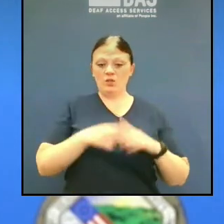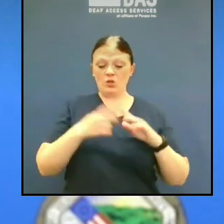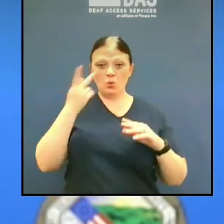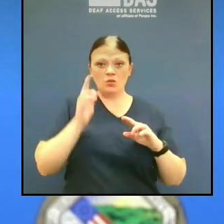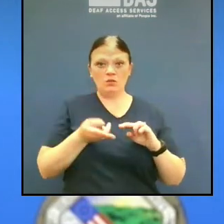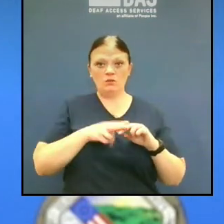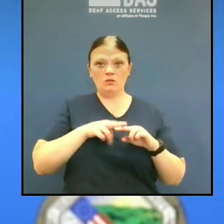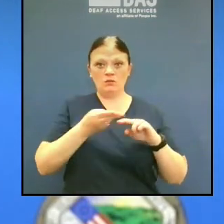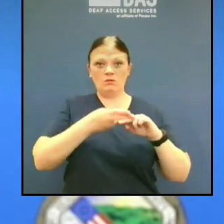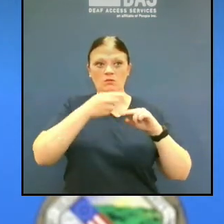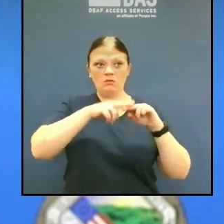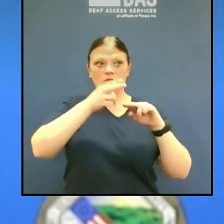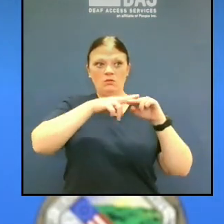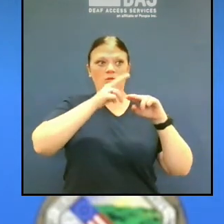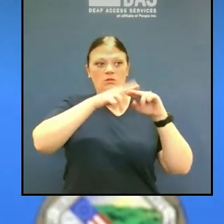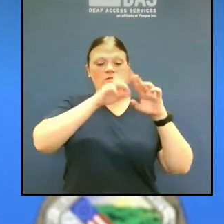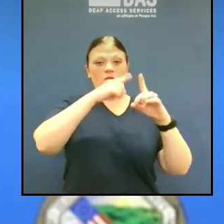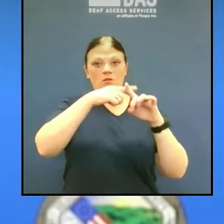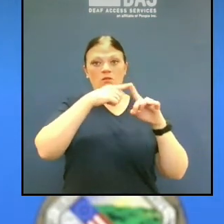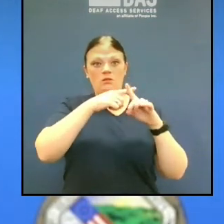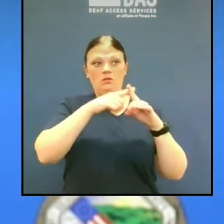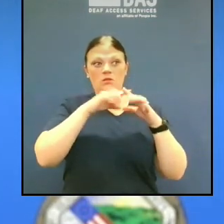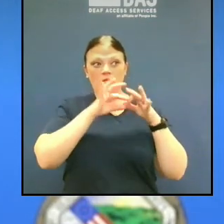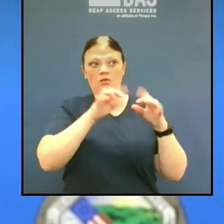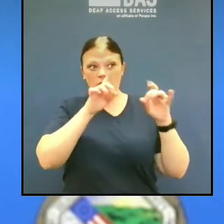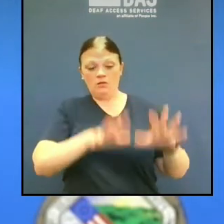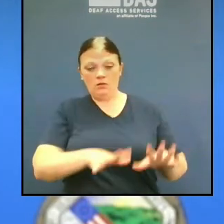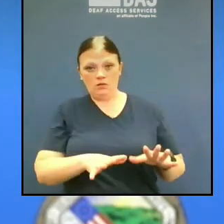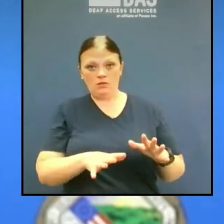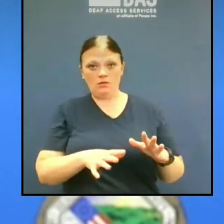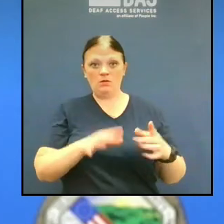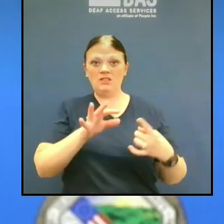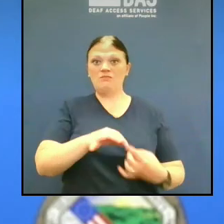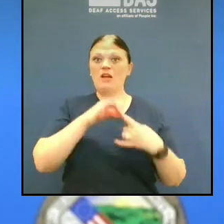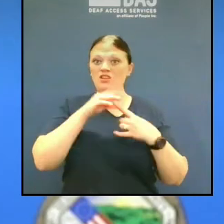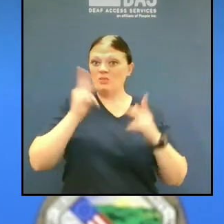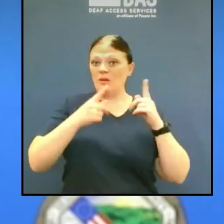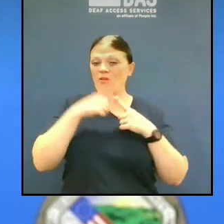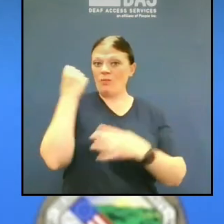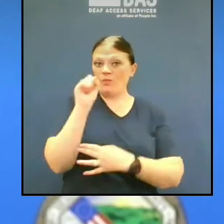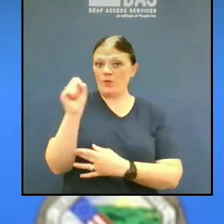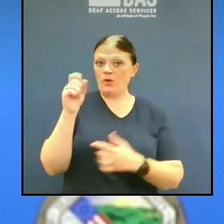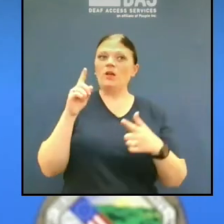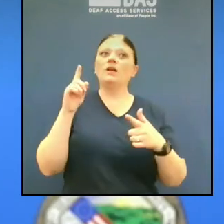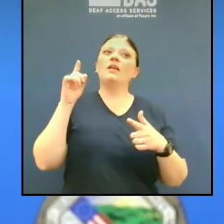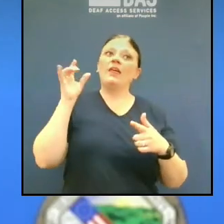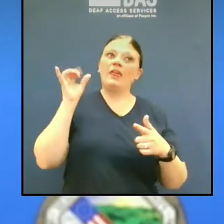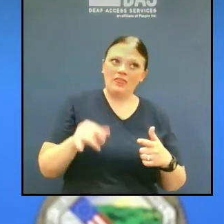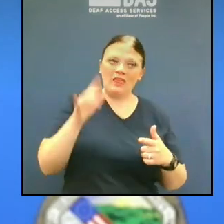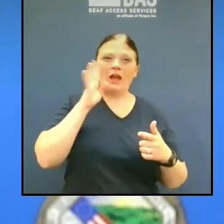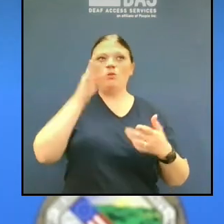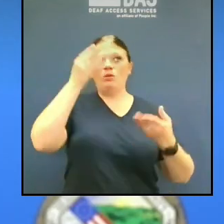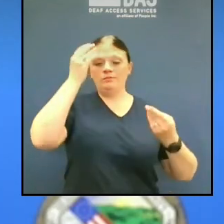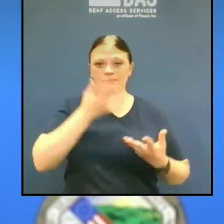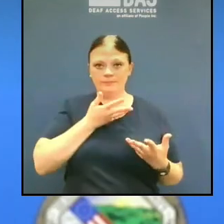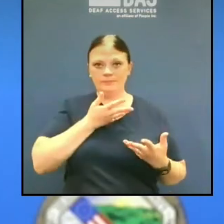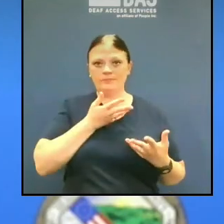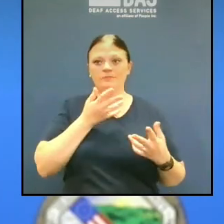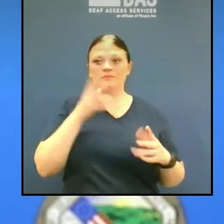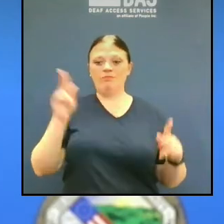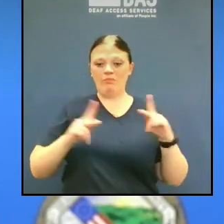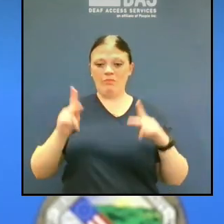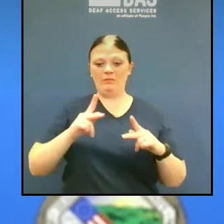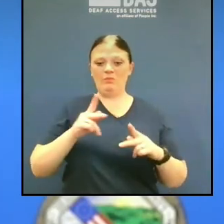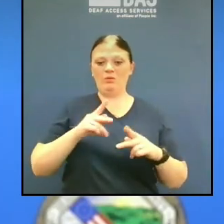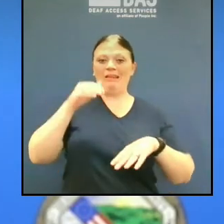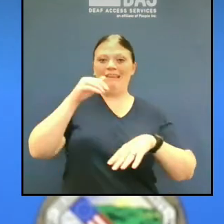in the positivity rate with regards to the tests that we're doing, especially those who attended the protest, then it would indicate to me that individuals were